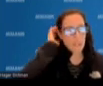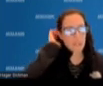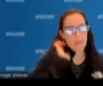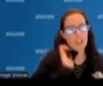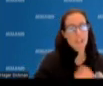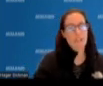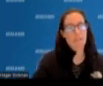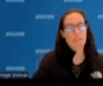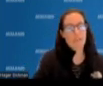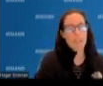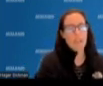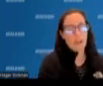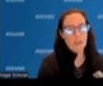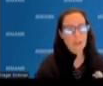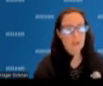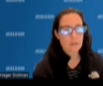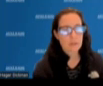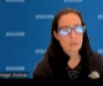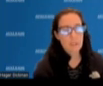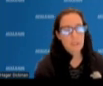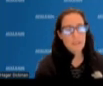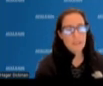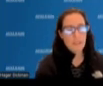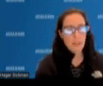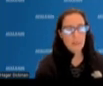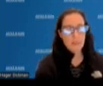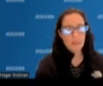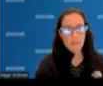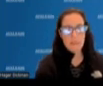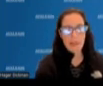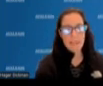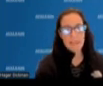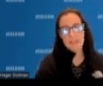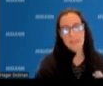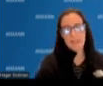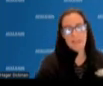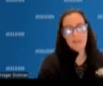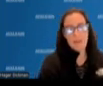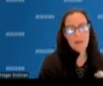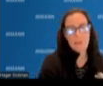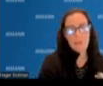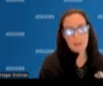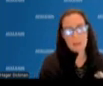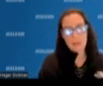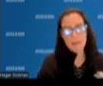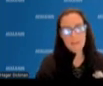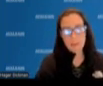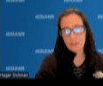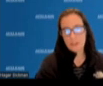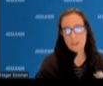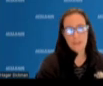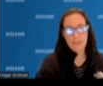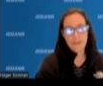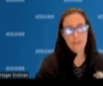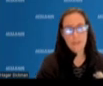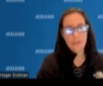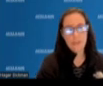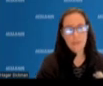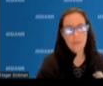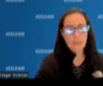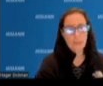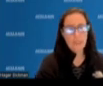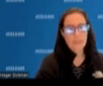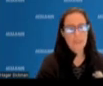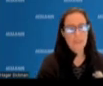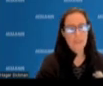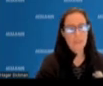And like Natalie mentioned, we have to remind our constituents and